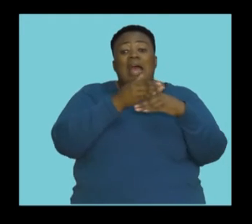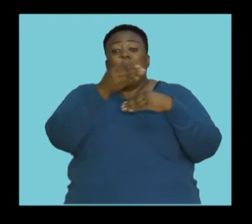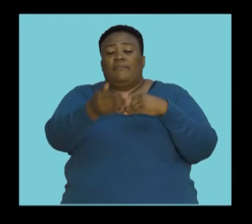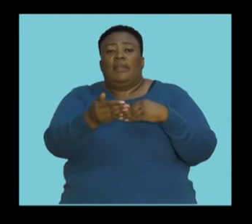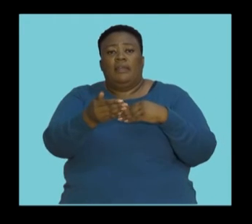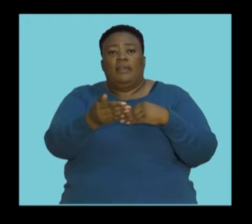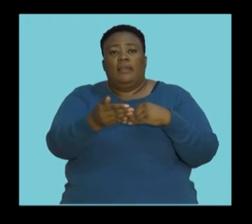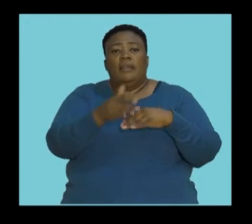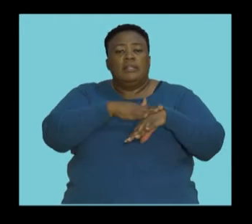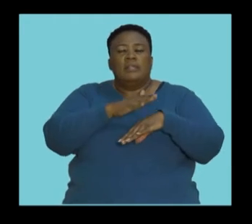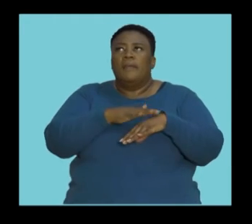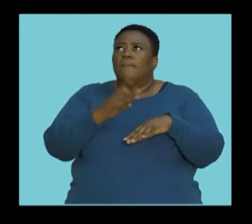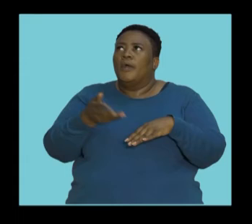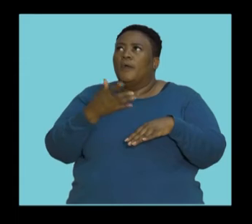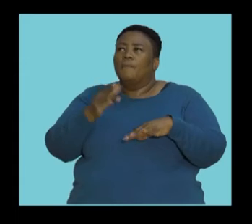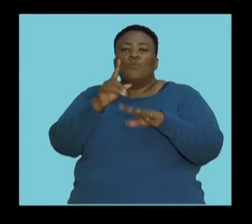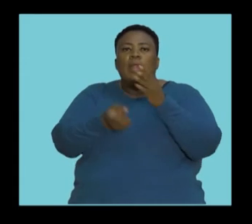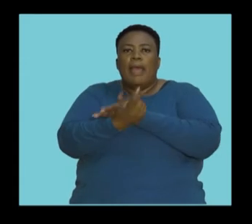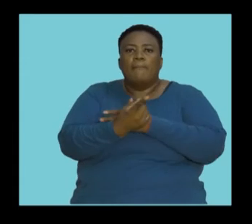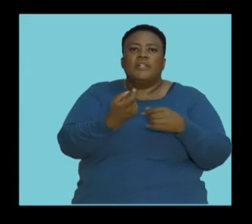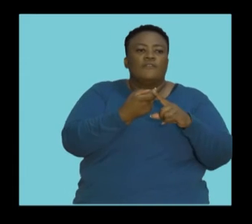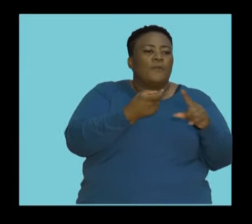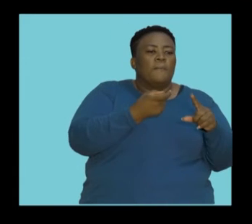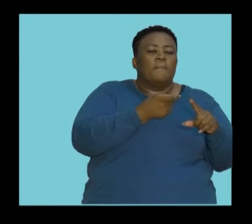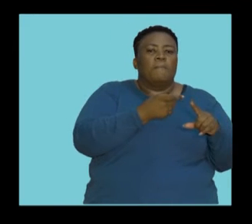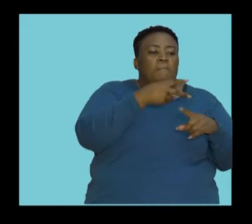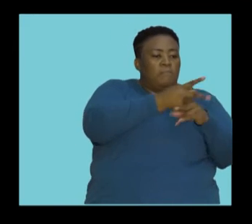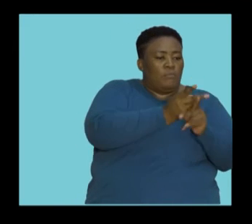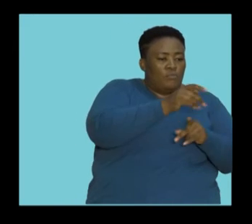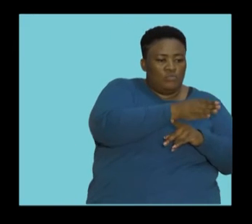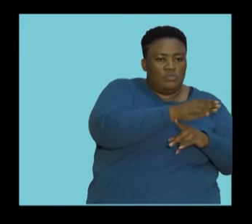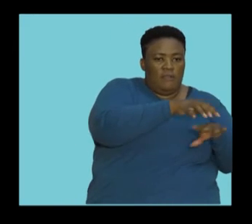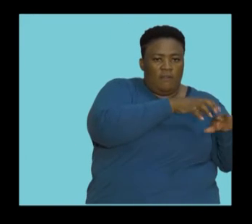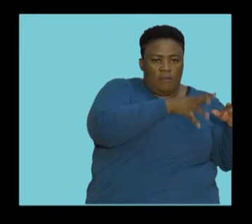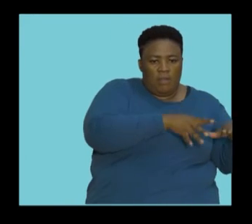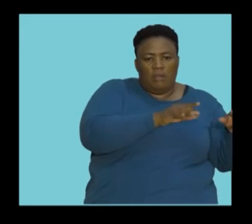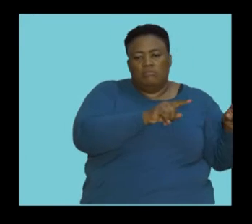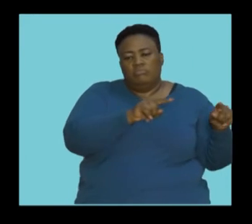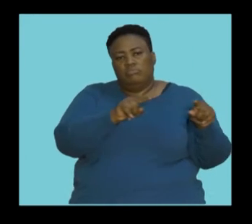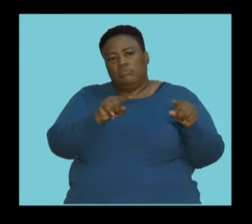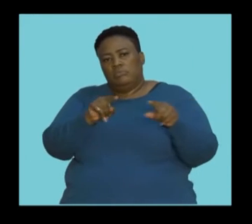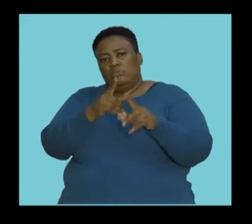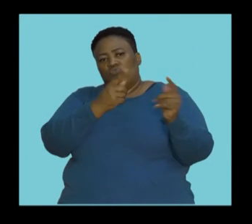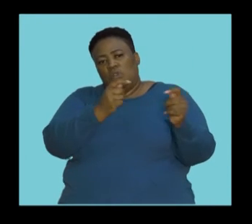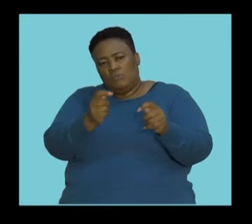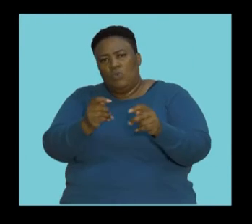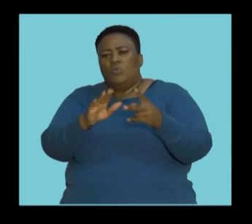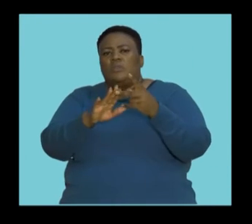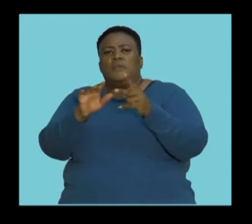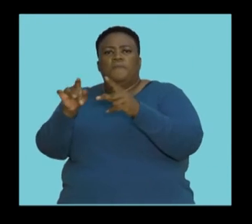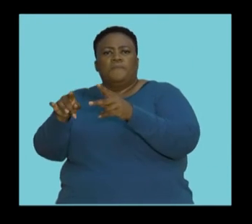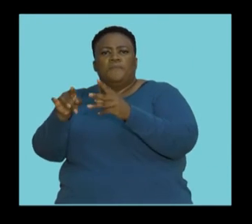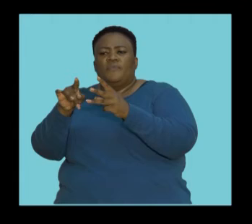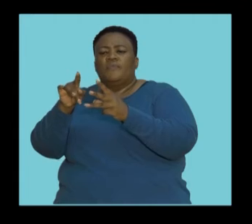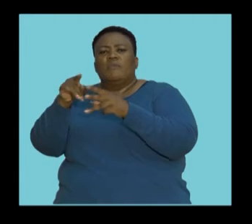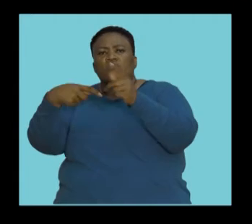the post-harvest loss, so this is when we talk about what happens from the producer all the way to the consumer